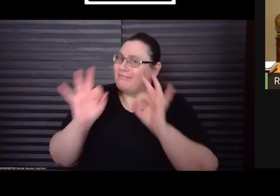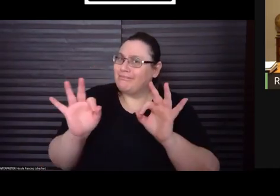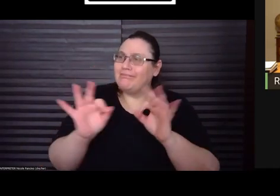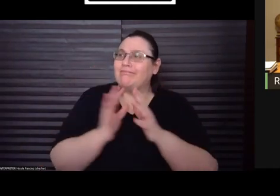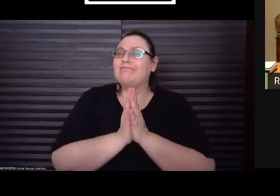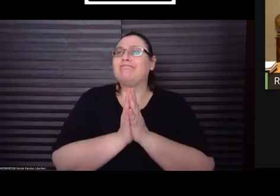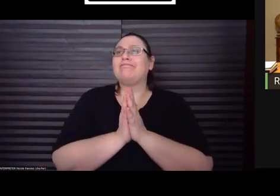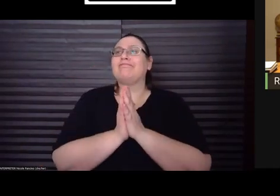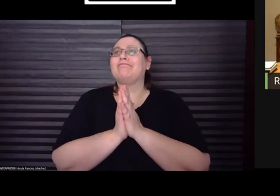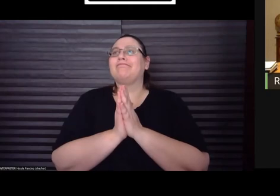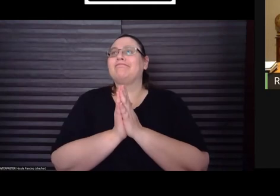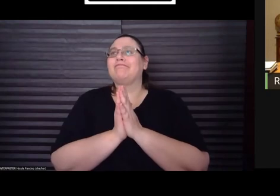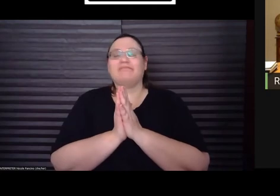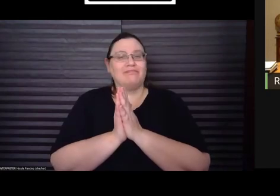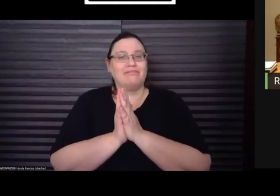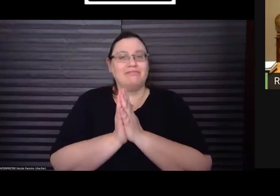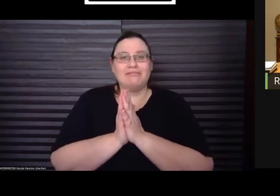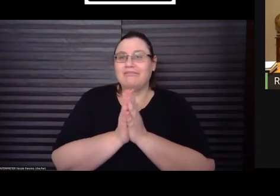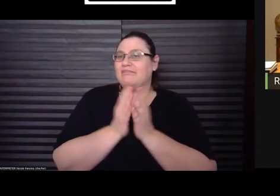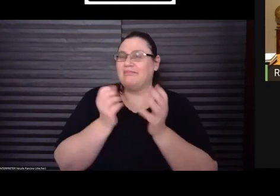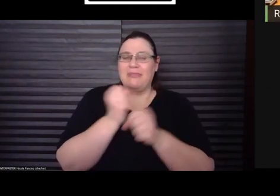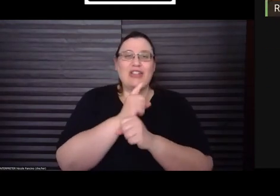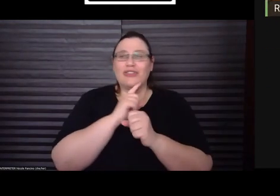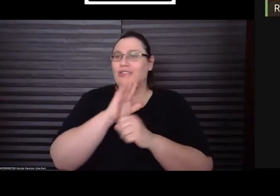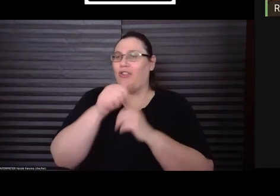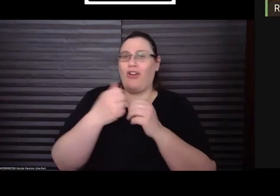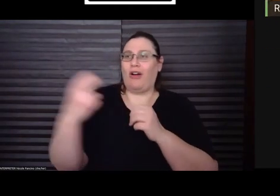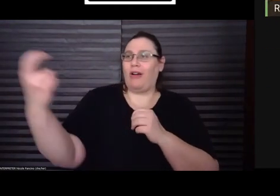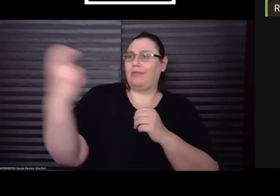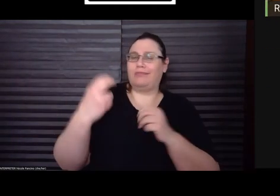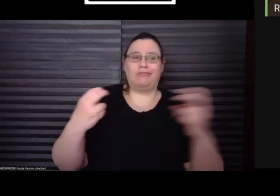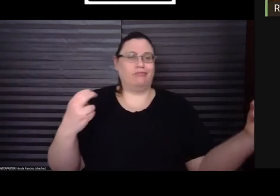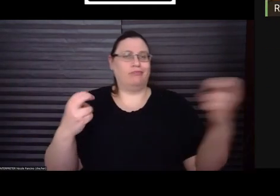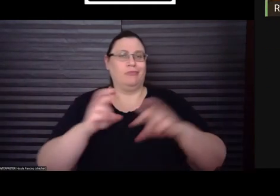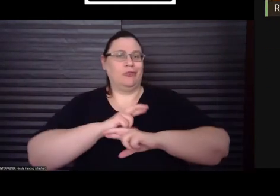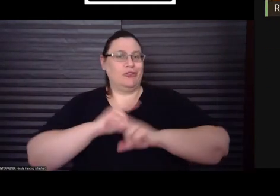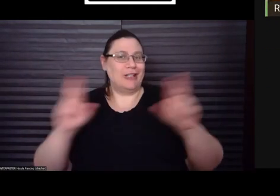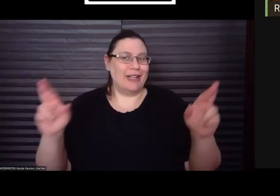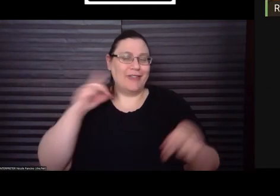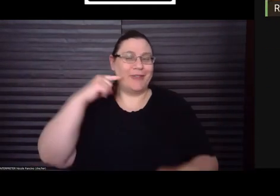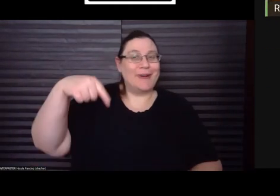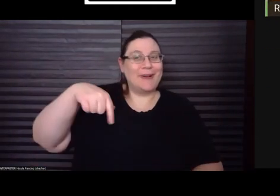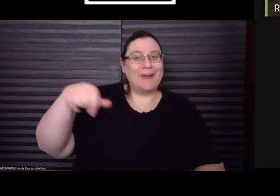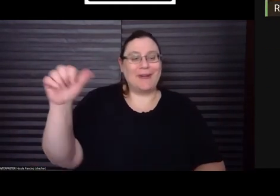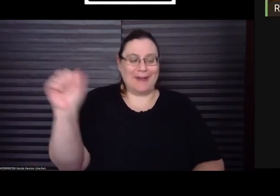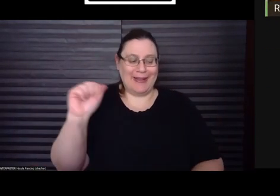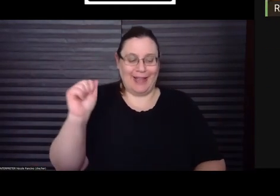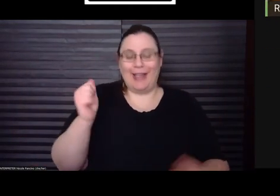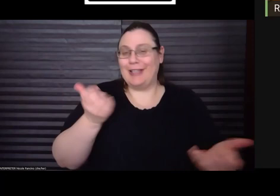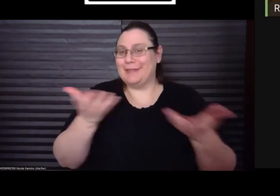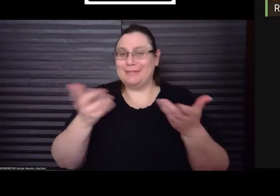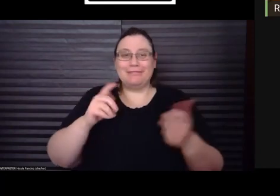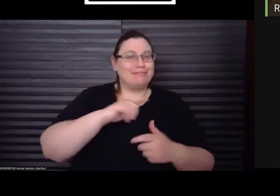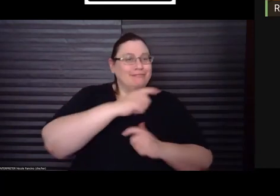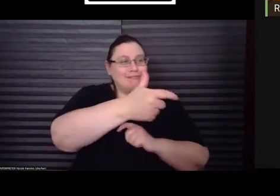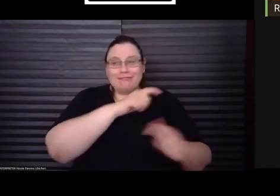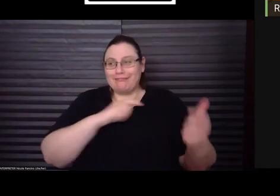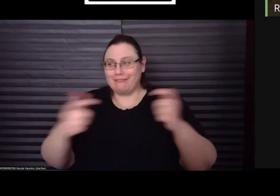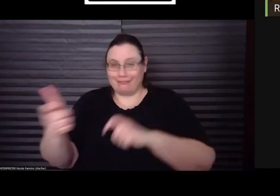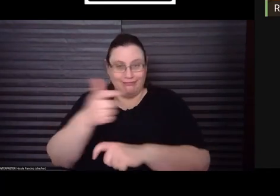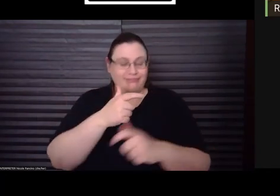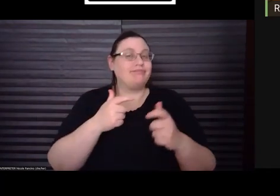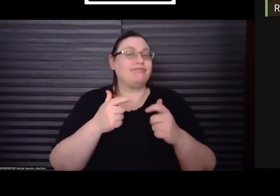then, you know, let's get everybody up here and do a question and answer kind of going back and forth